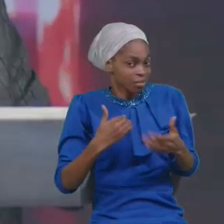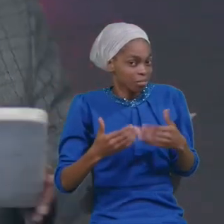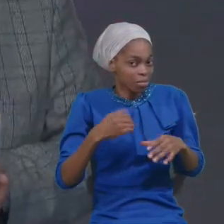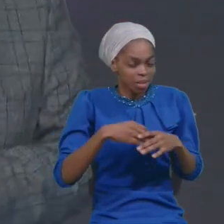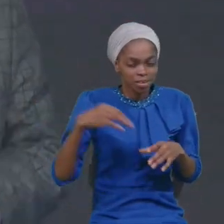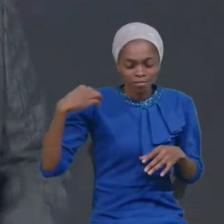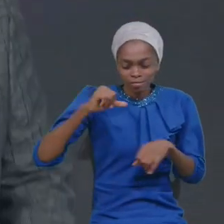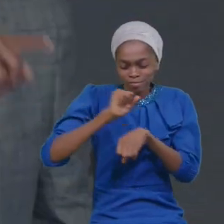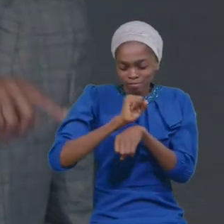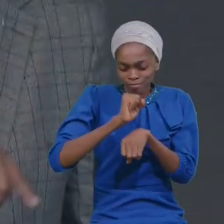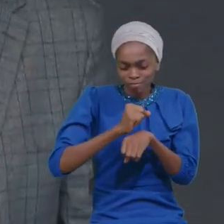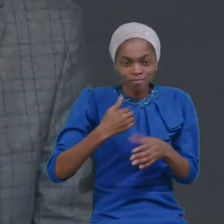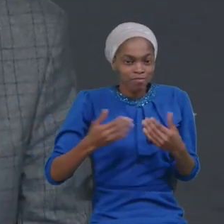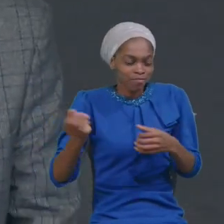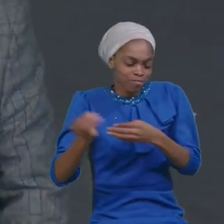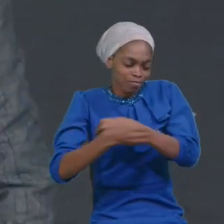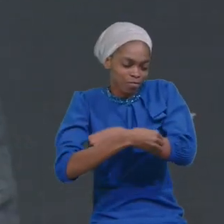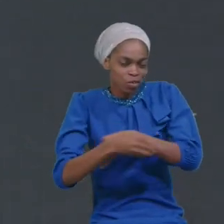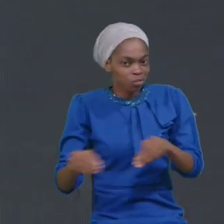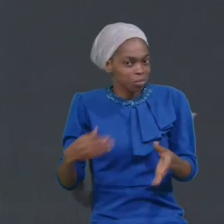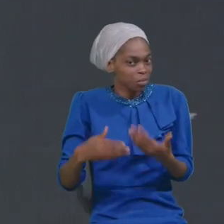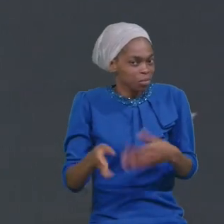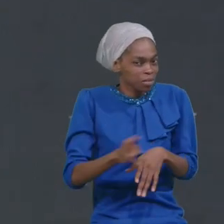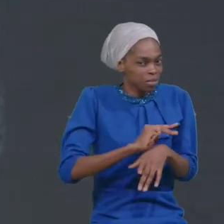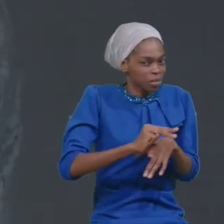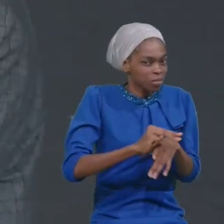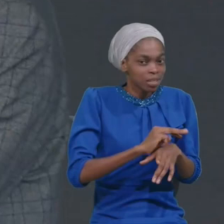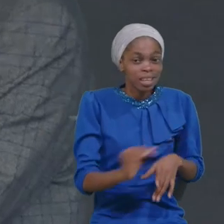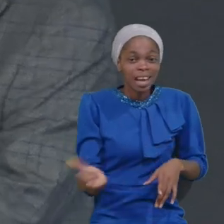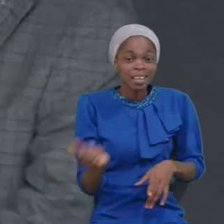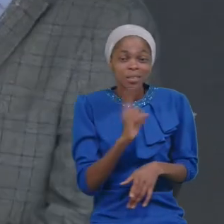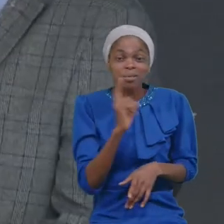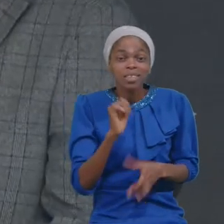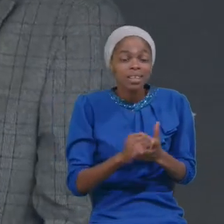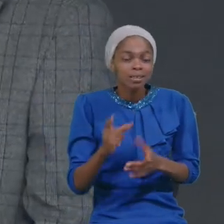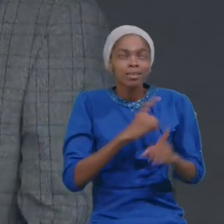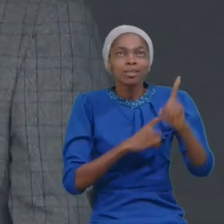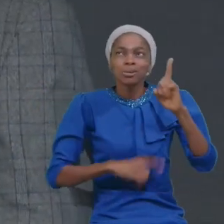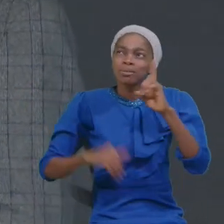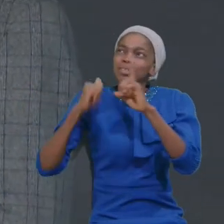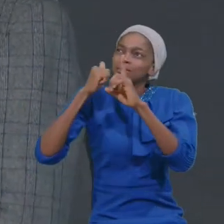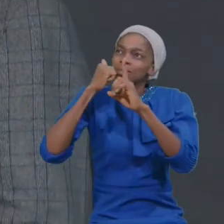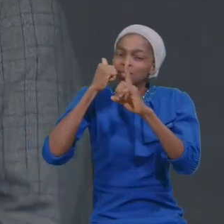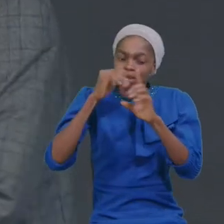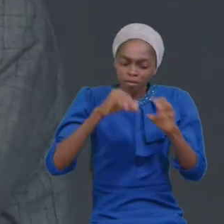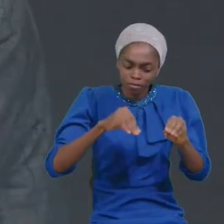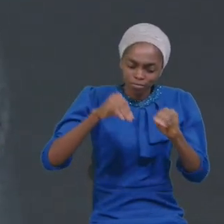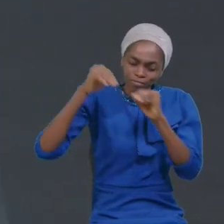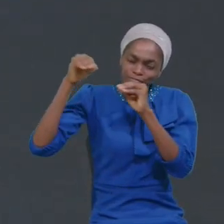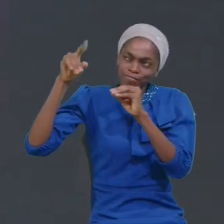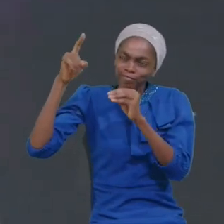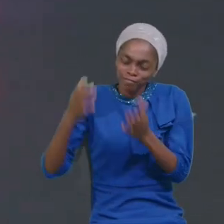himself was healed you of all hurts. And he says, the next place is this place. You